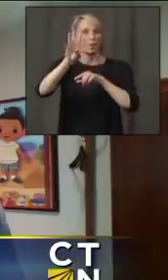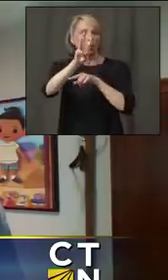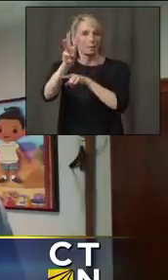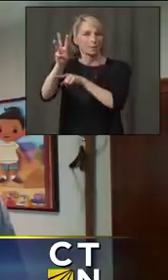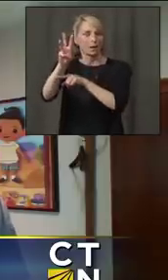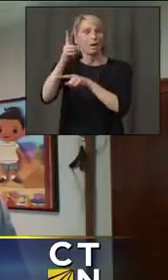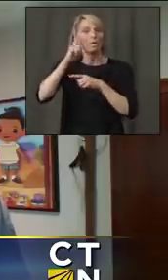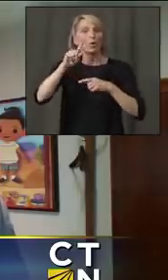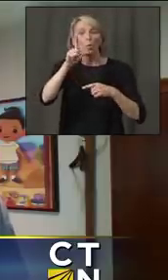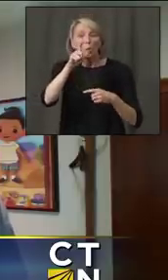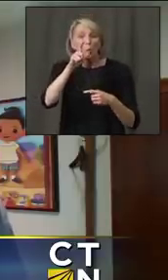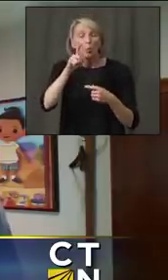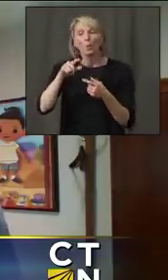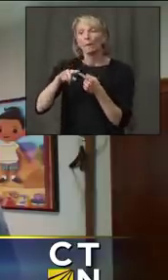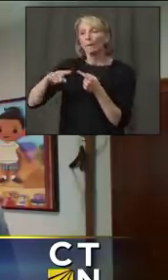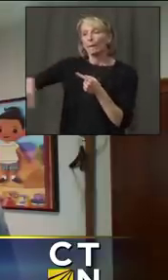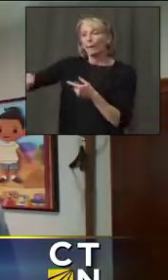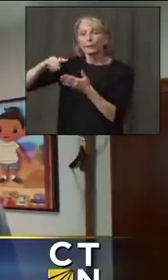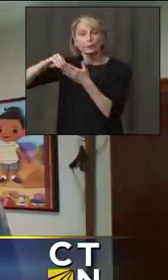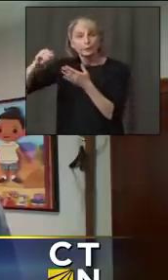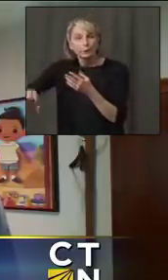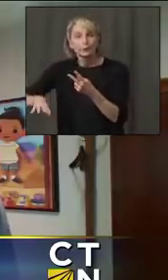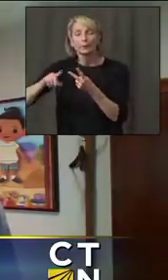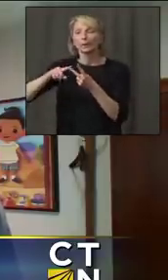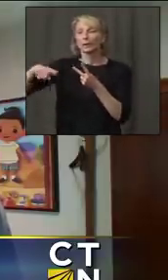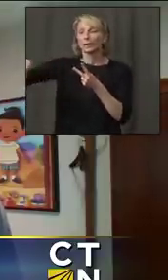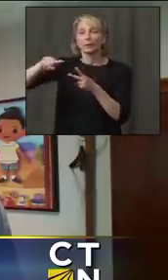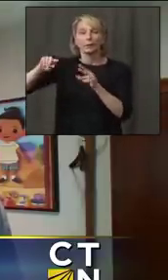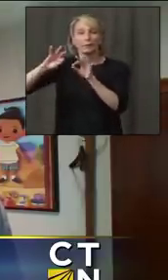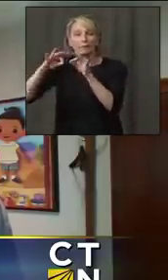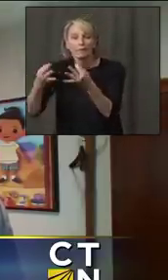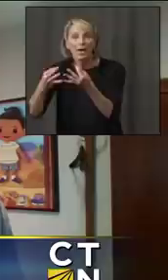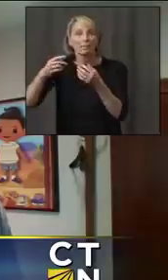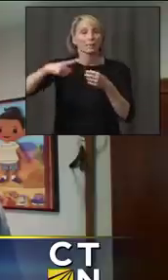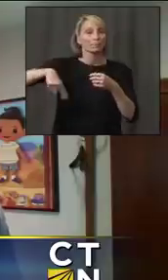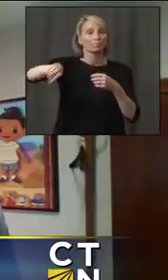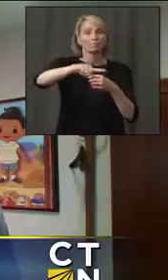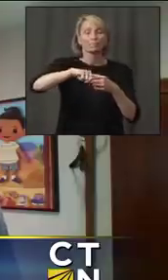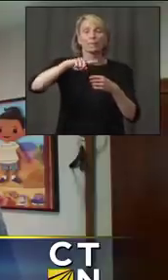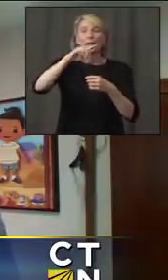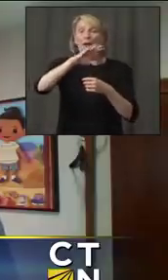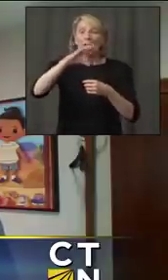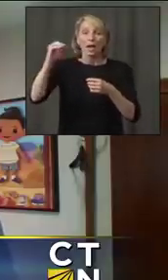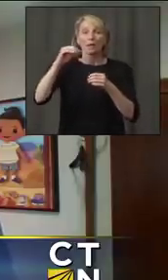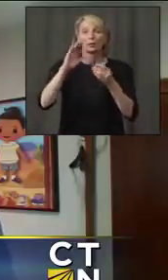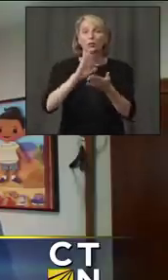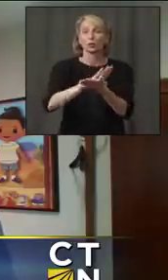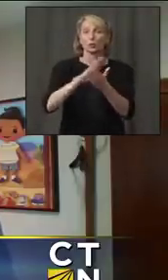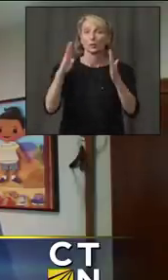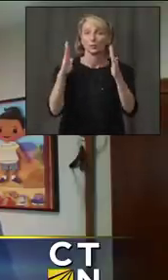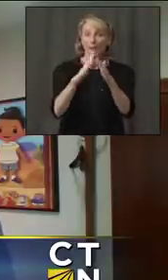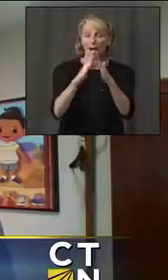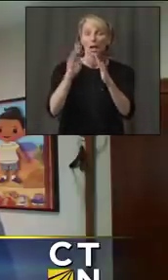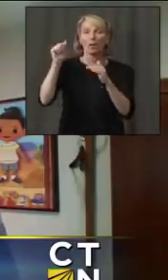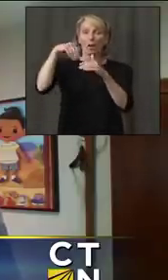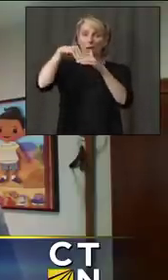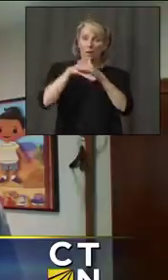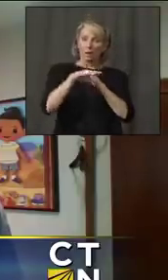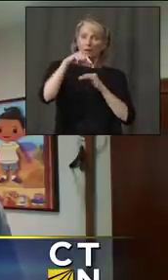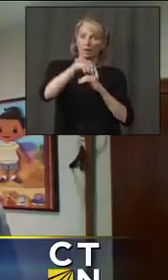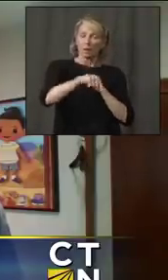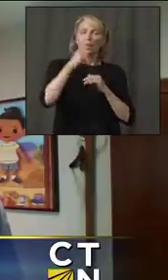students, families, districts can access high quality content for students that do elect remote